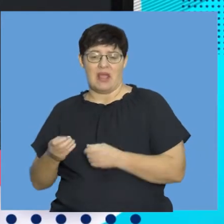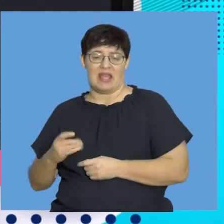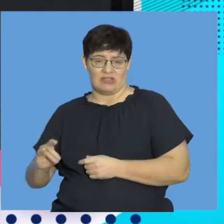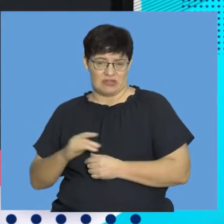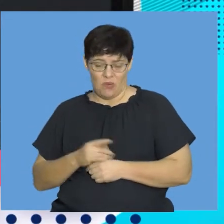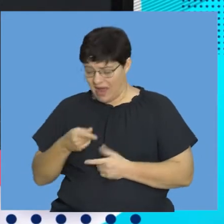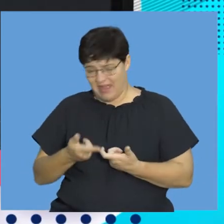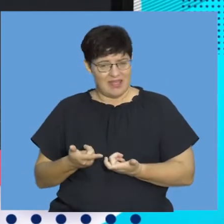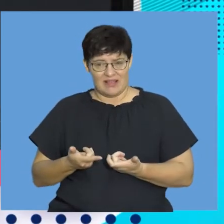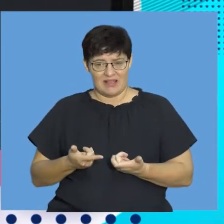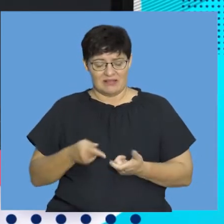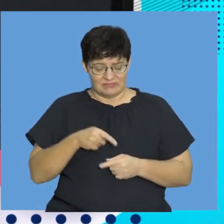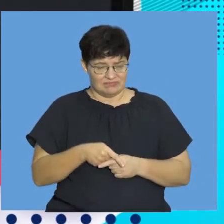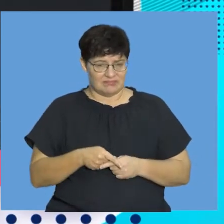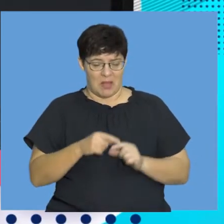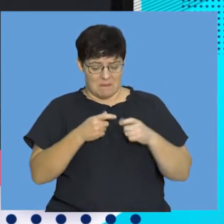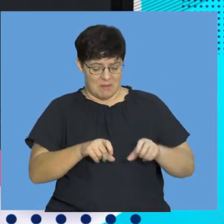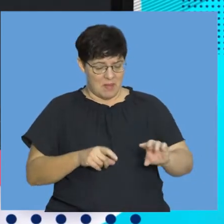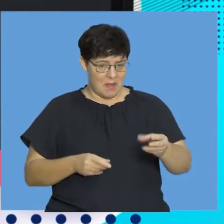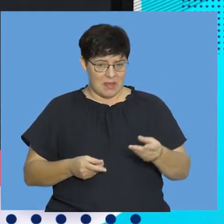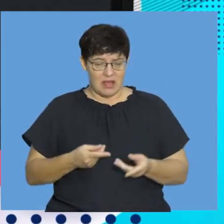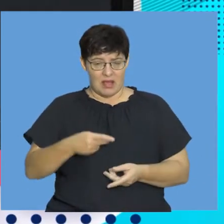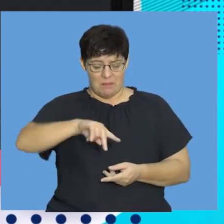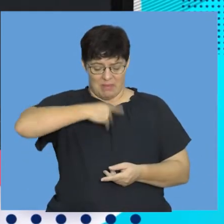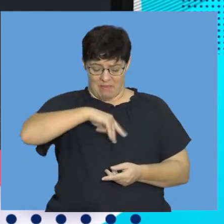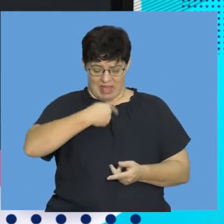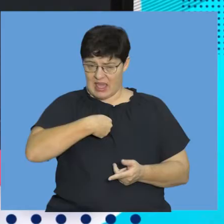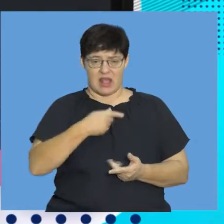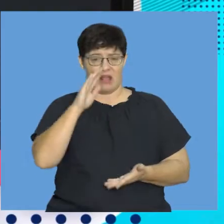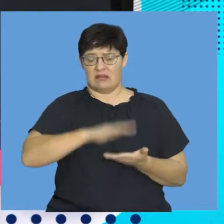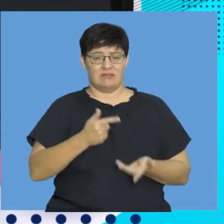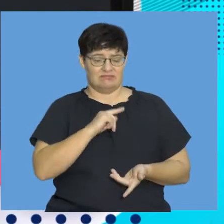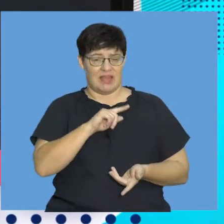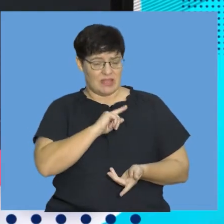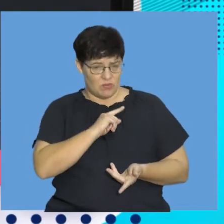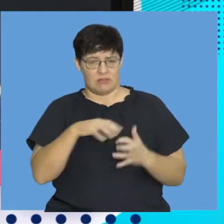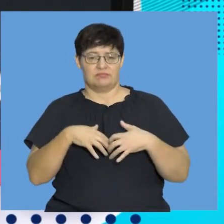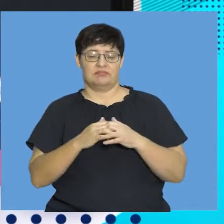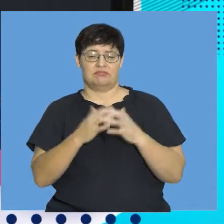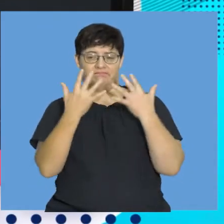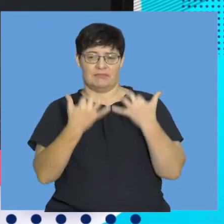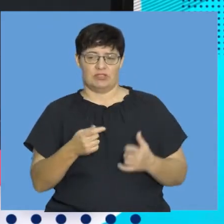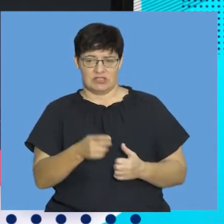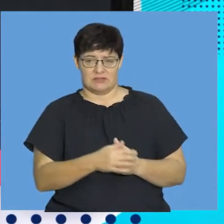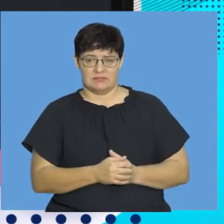not sufficient to cover our payments. And that is why we draw up the cash budget.